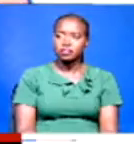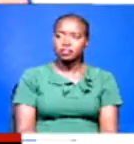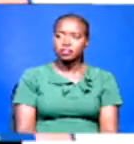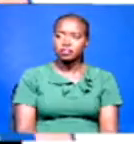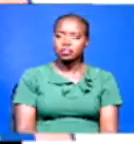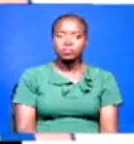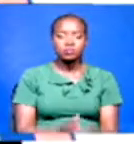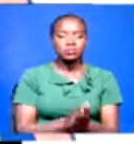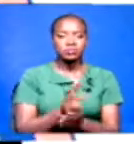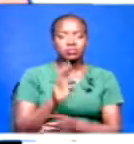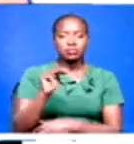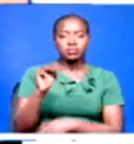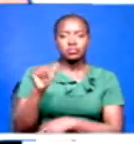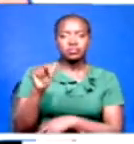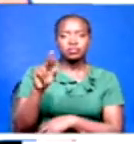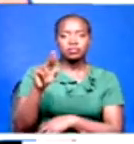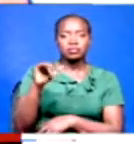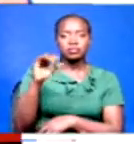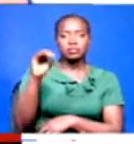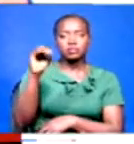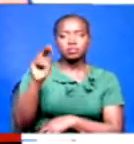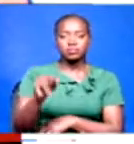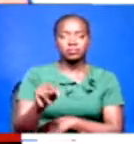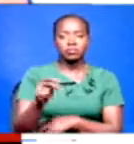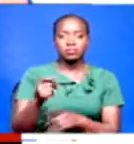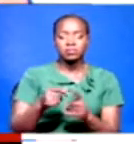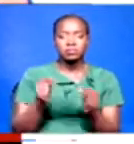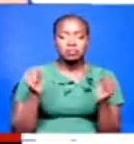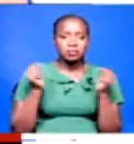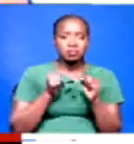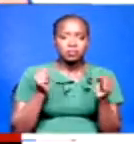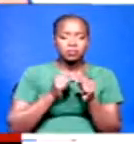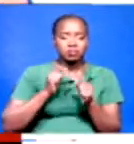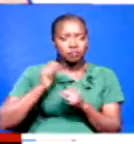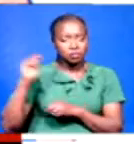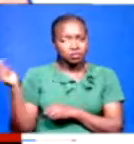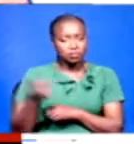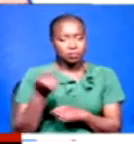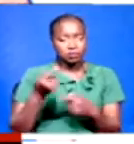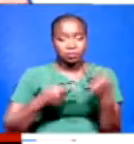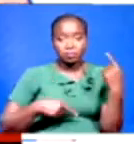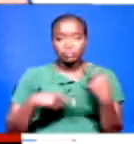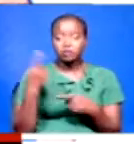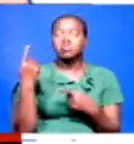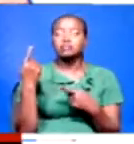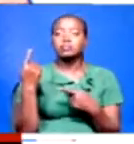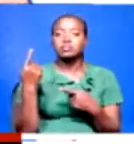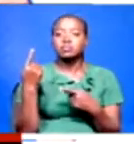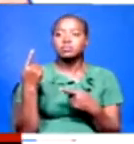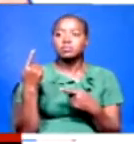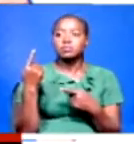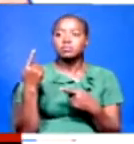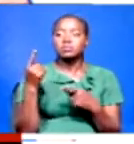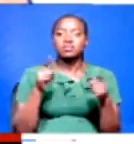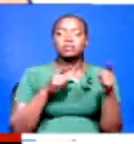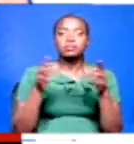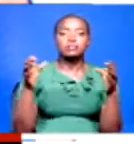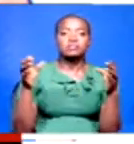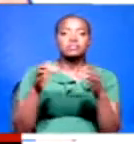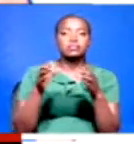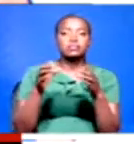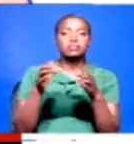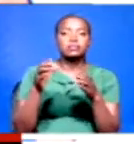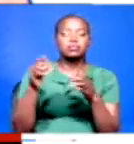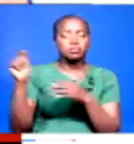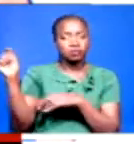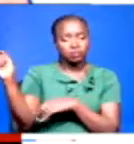Marion Githinji from Nanyuki Golf Club has been crowned the overall winner of the inaugural Safaricom Golf Tour held at the